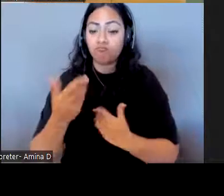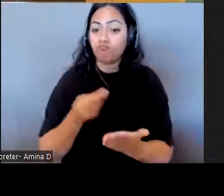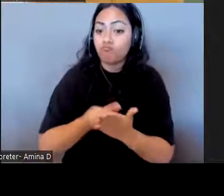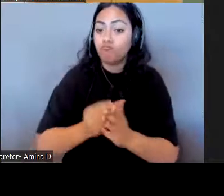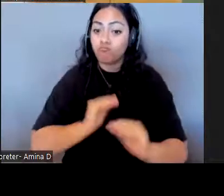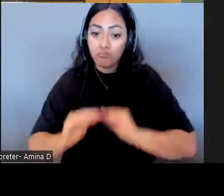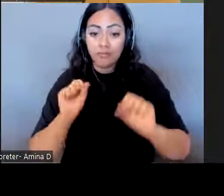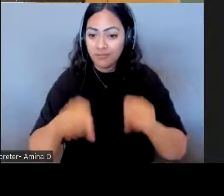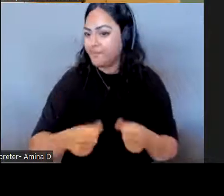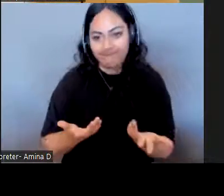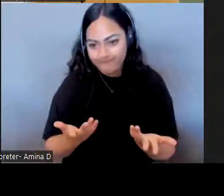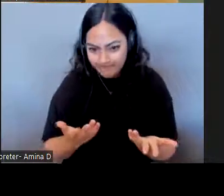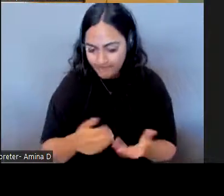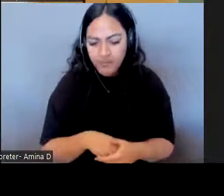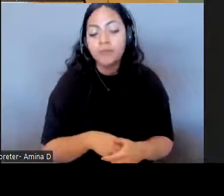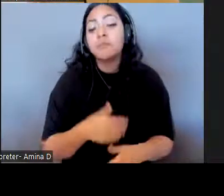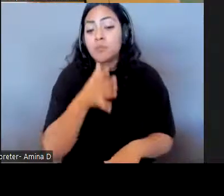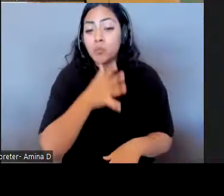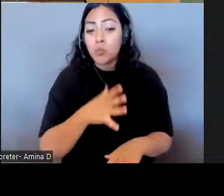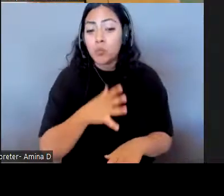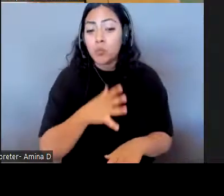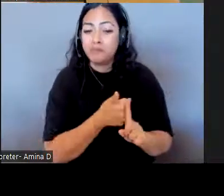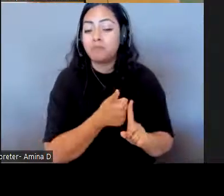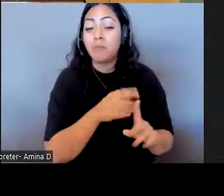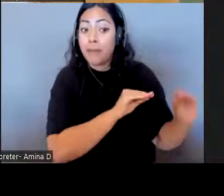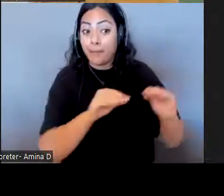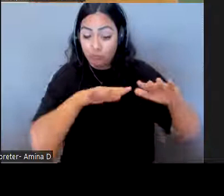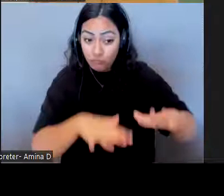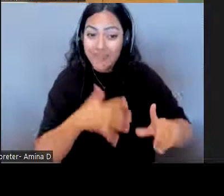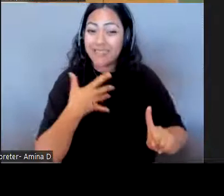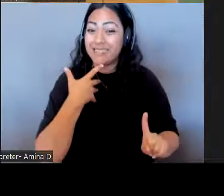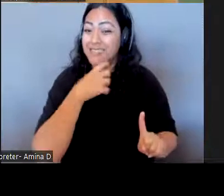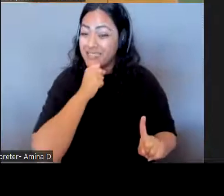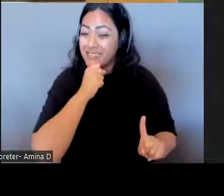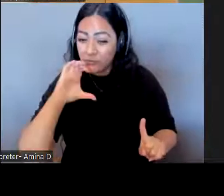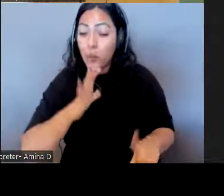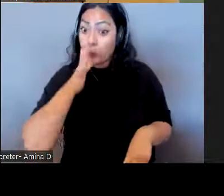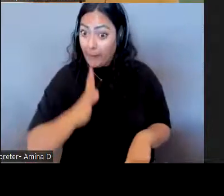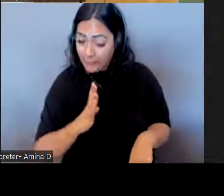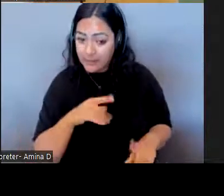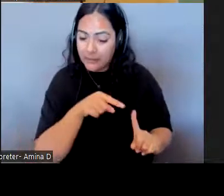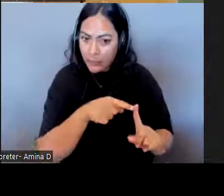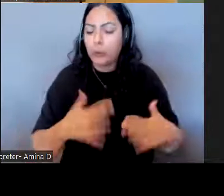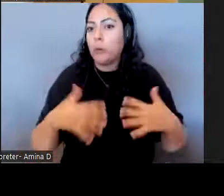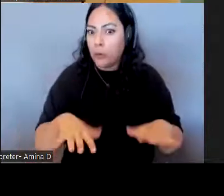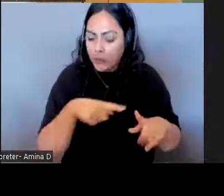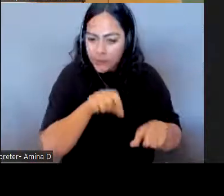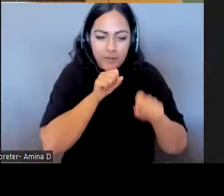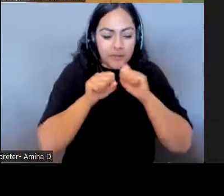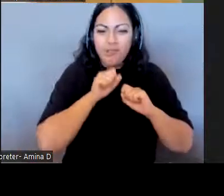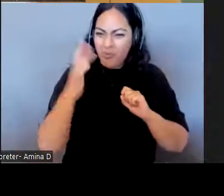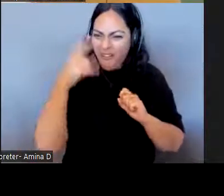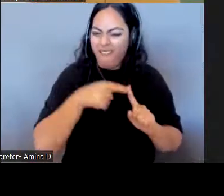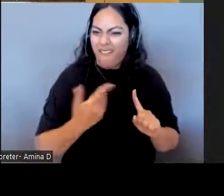immigrant women experience economic abuse and the impact of the factors impacting them, they face an intersection